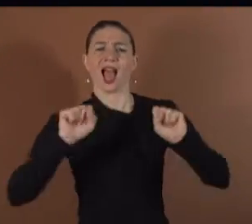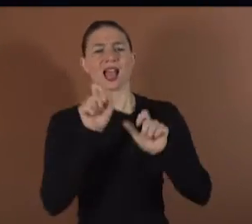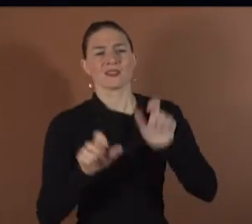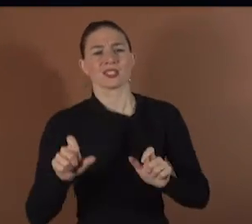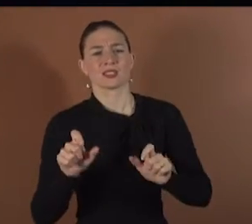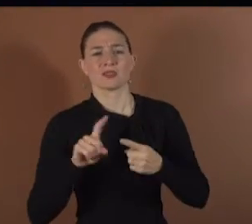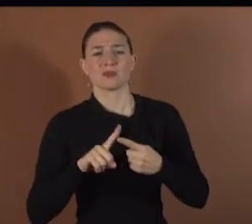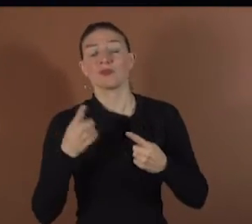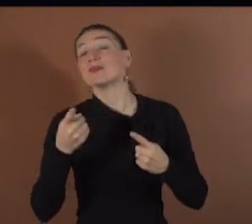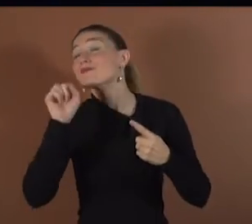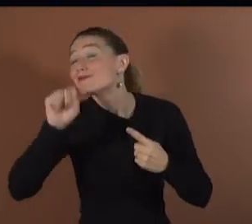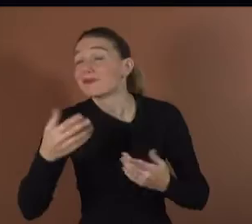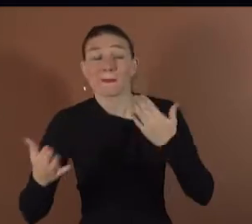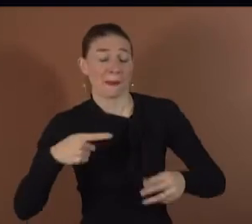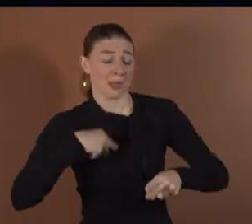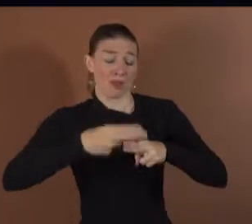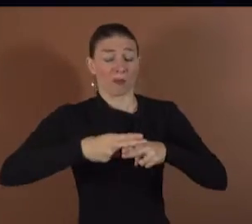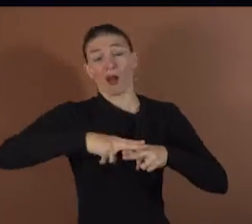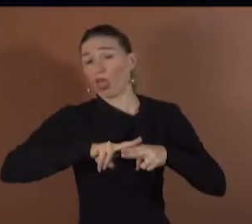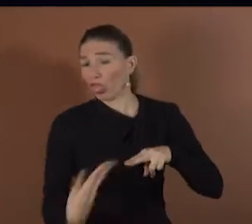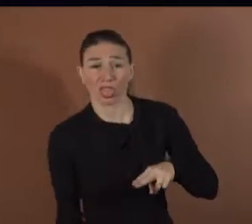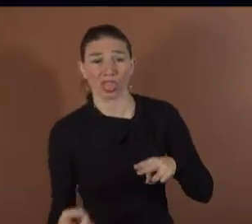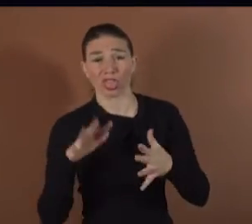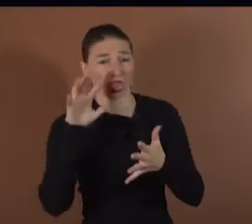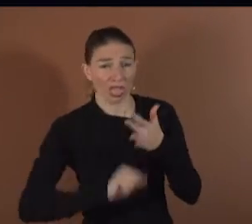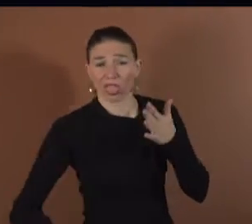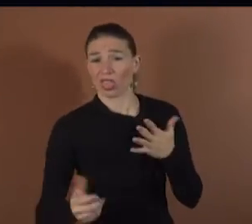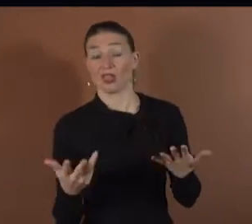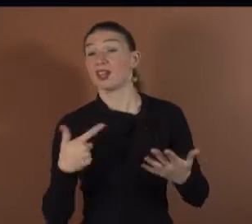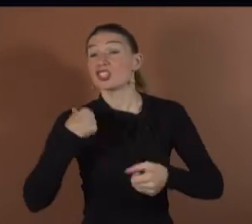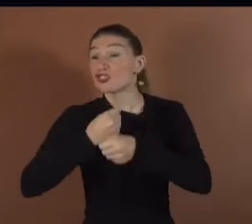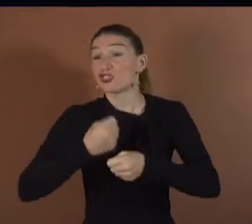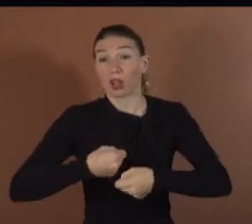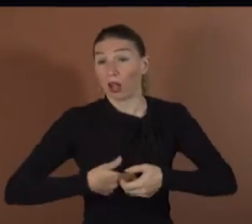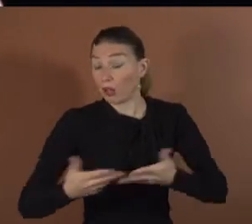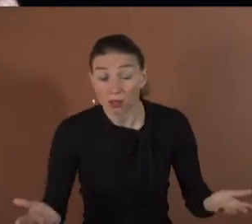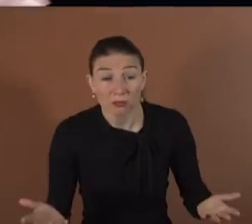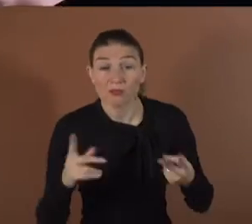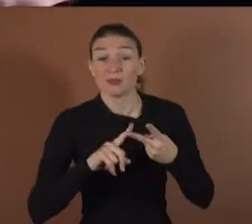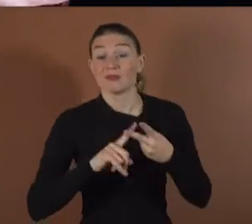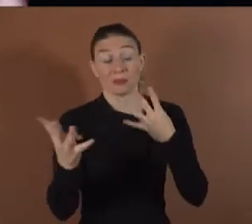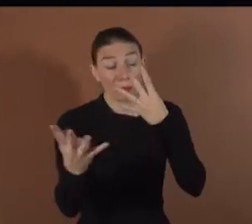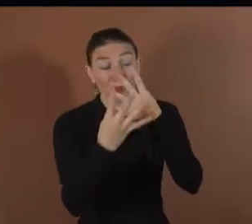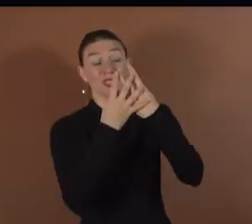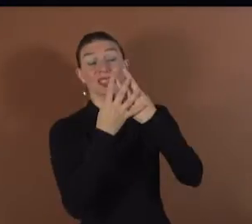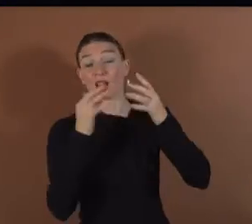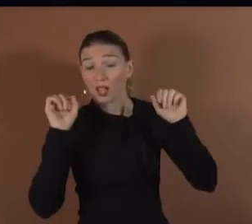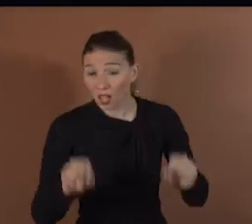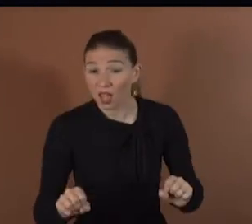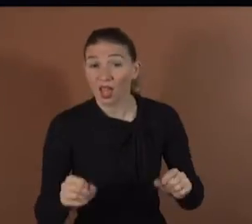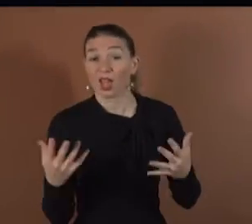you have to risk your reputation, you have to risk your job sometimes, you have to risk prison time, you have